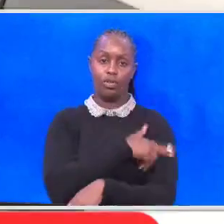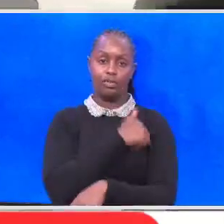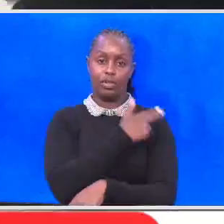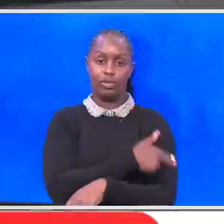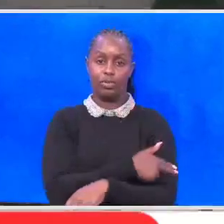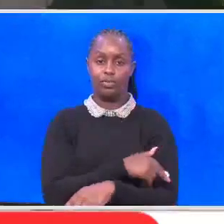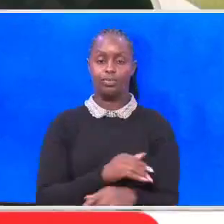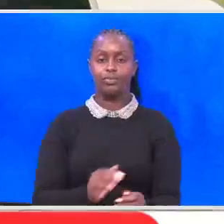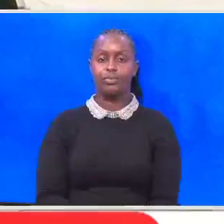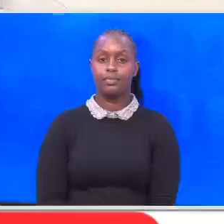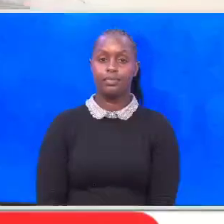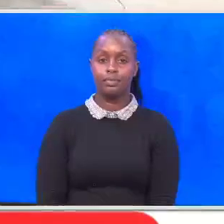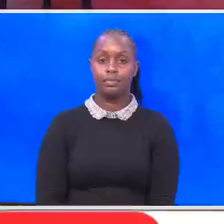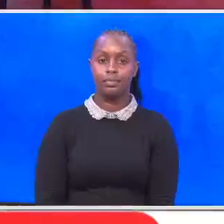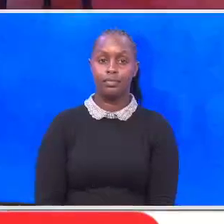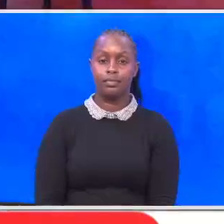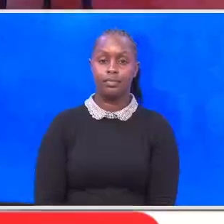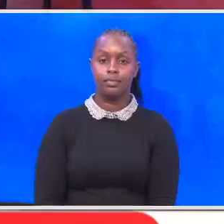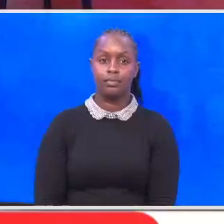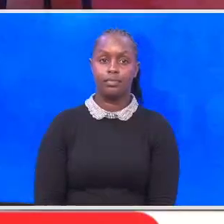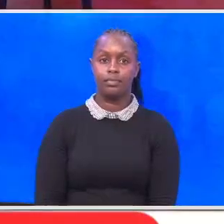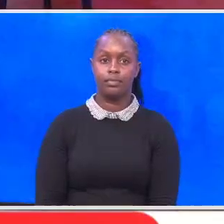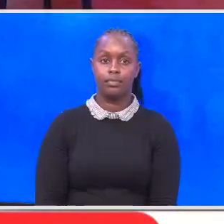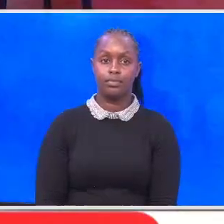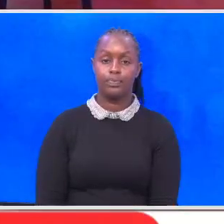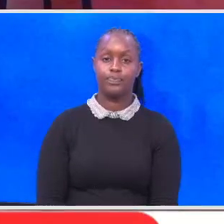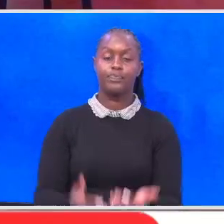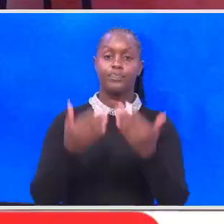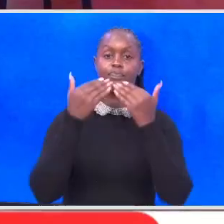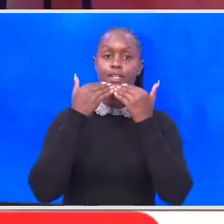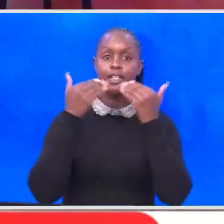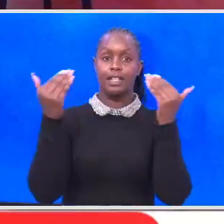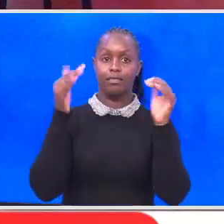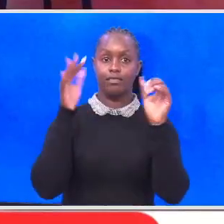TV 47. Thank you, Chichi, for that. KCS